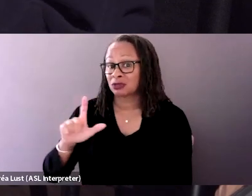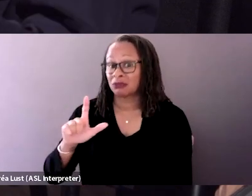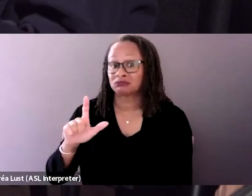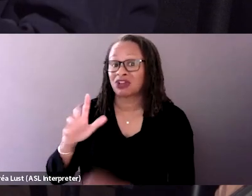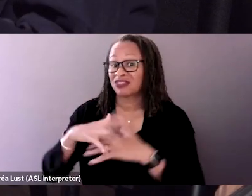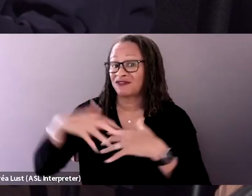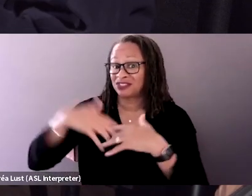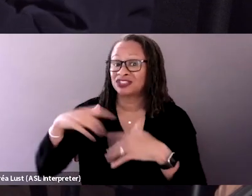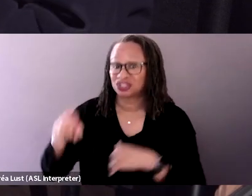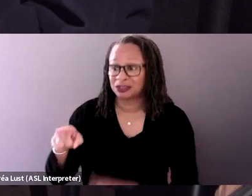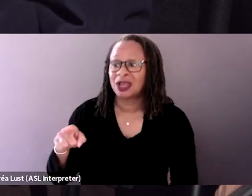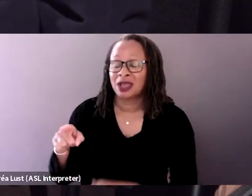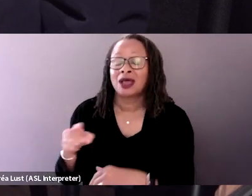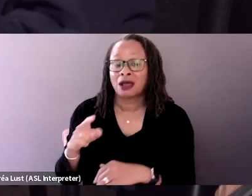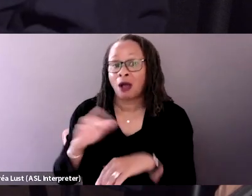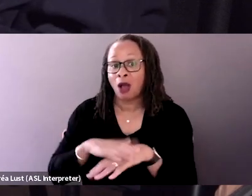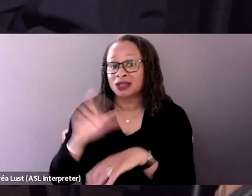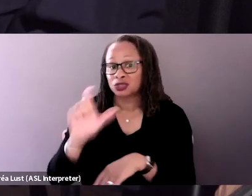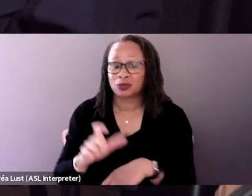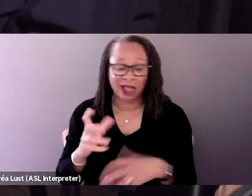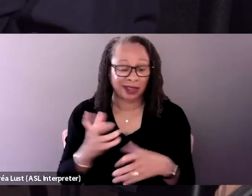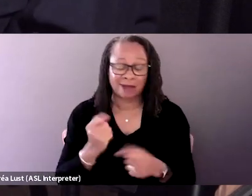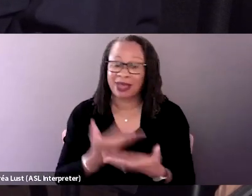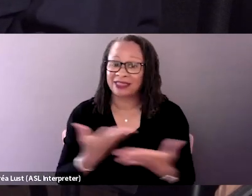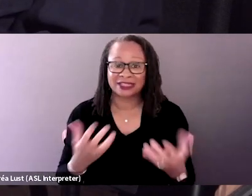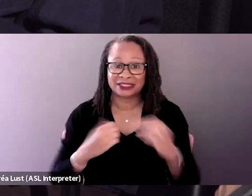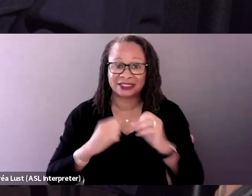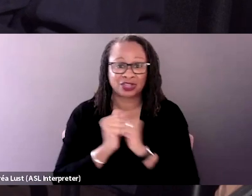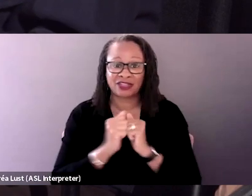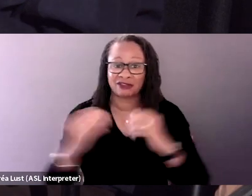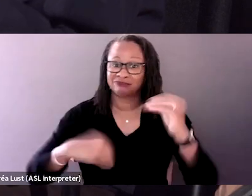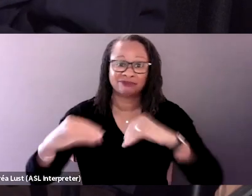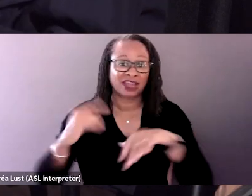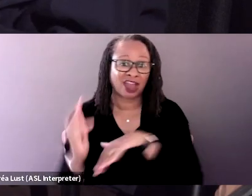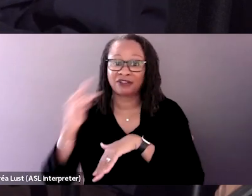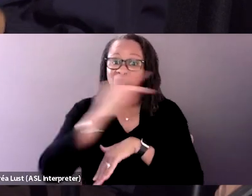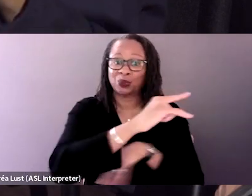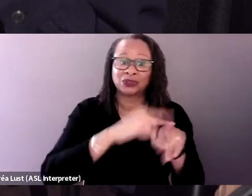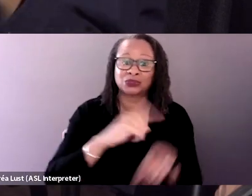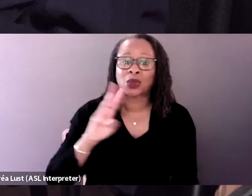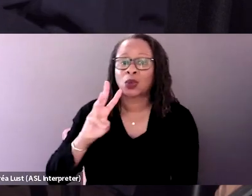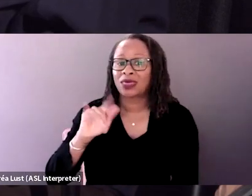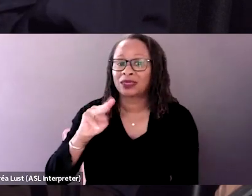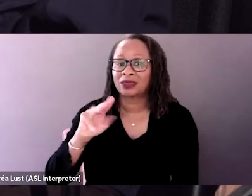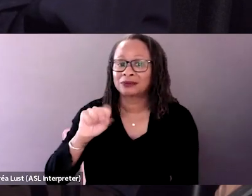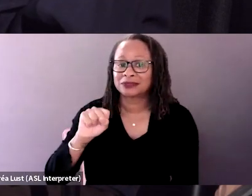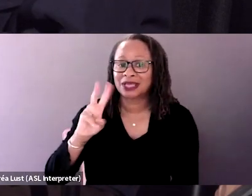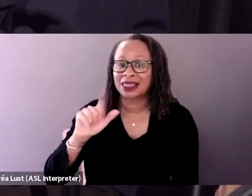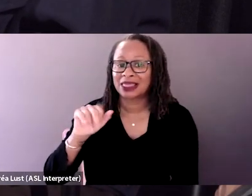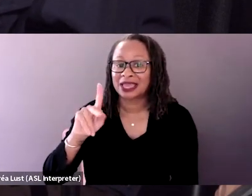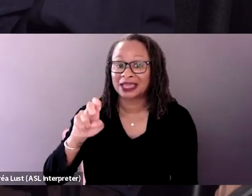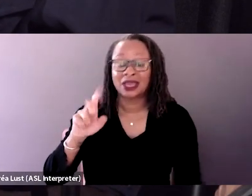and I got my gear together, and I booked flights to Williams Lake. And 2 weeks later, I was ready to go. And that's when I heard